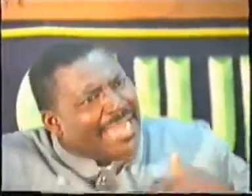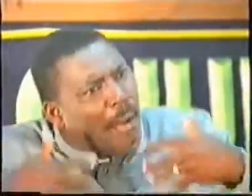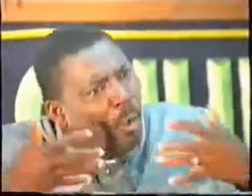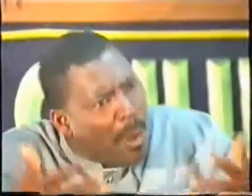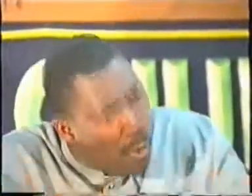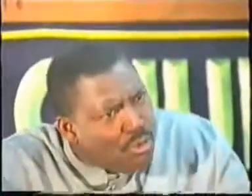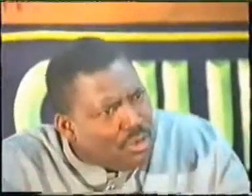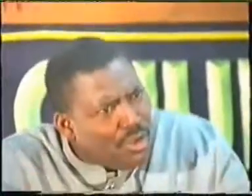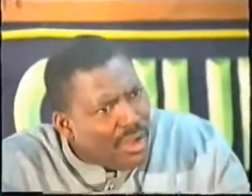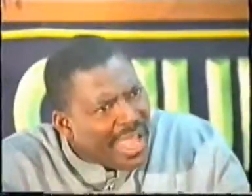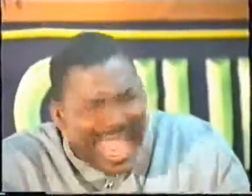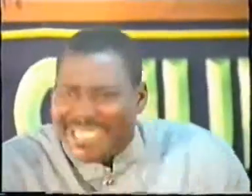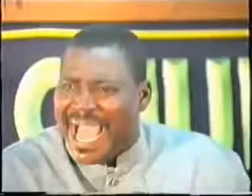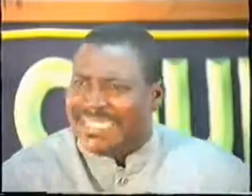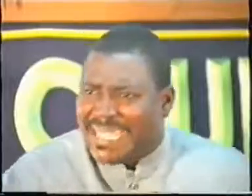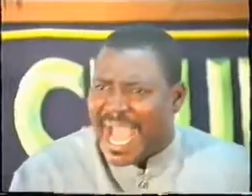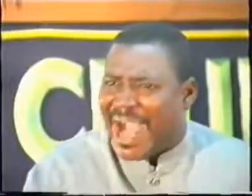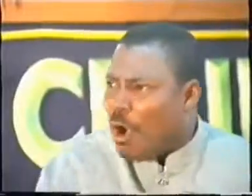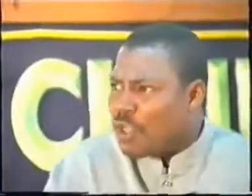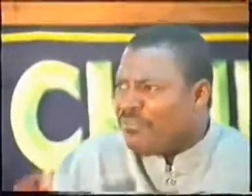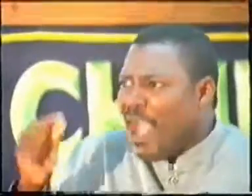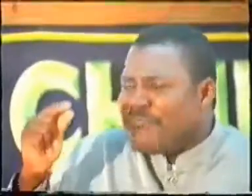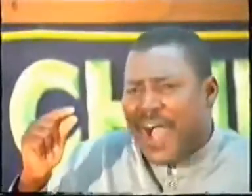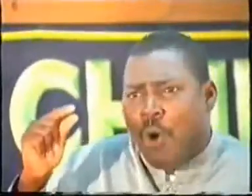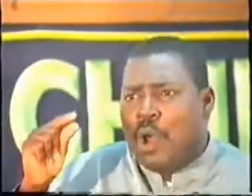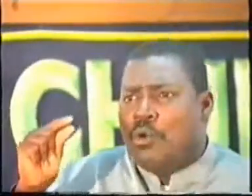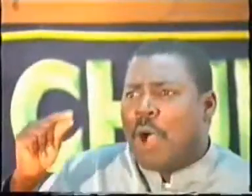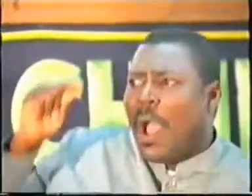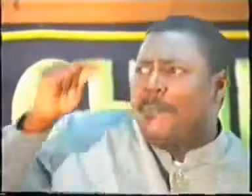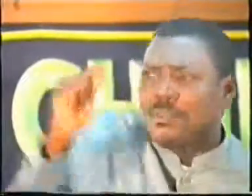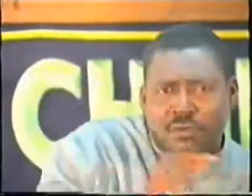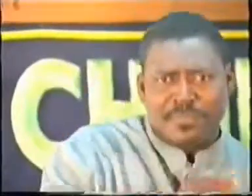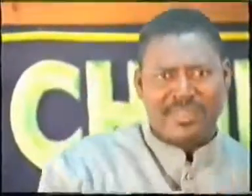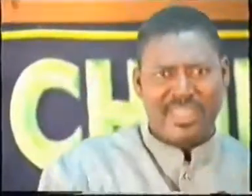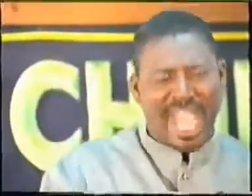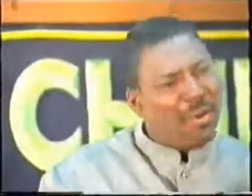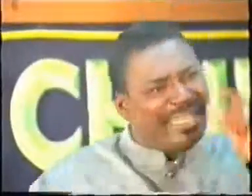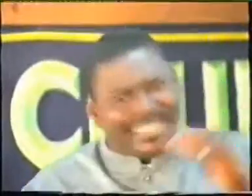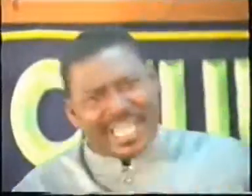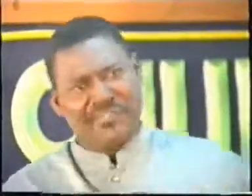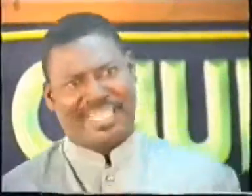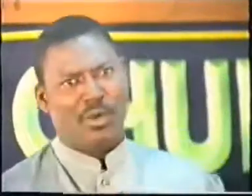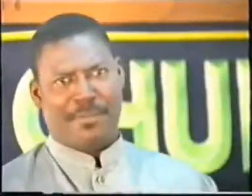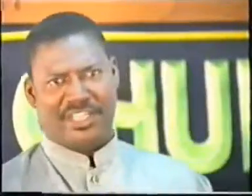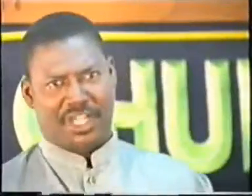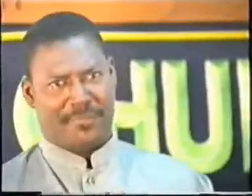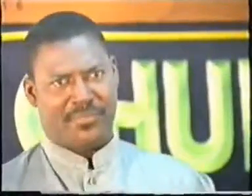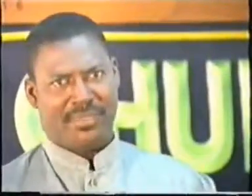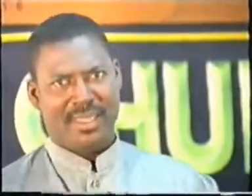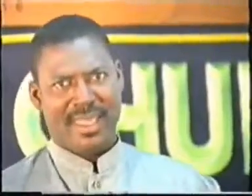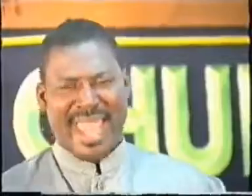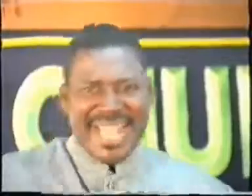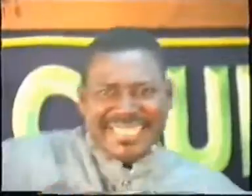ankasa nakoma mu ɛnyɛ adeɛ a ɔsɔfoɔ ɛfa ahunahuna kwan bi so ɛna wɔde gye sika firi saa onipa no nkyɛn ɛnyɛ adeɛ